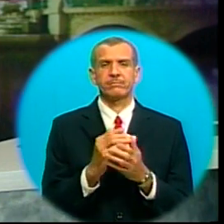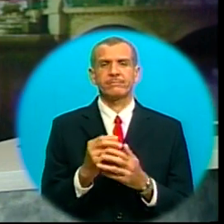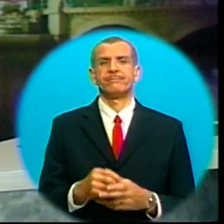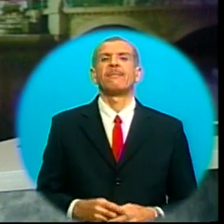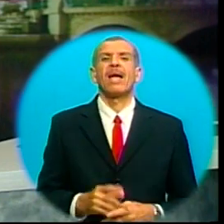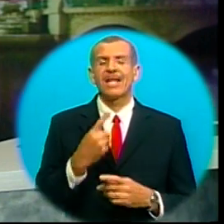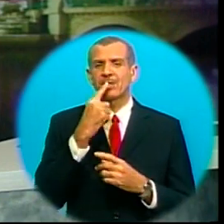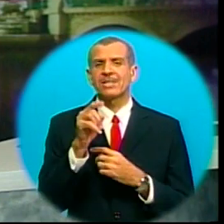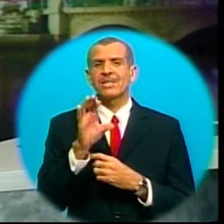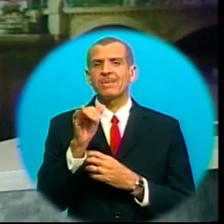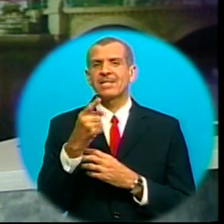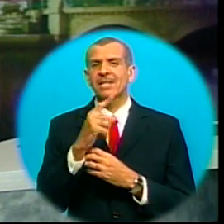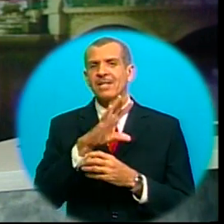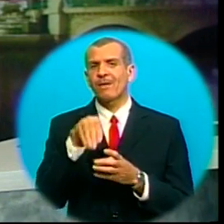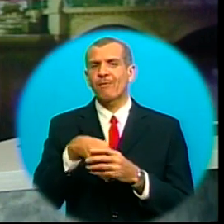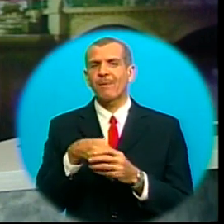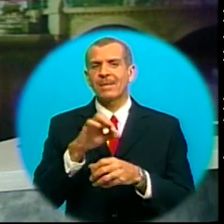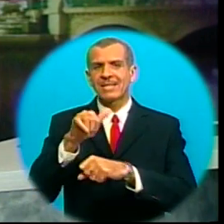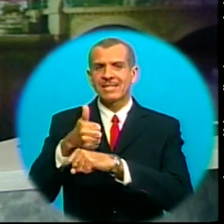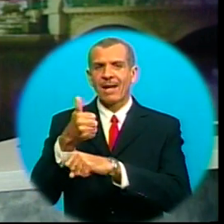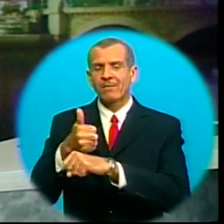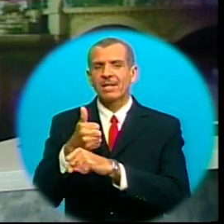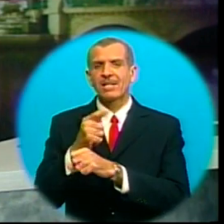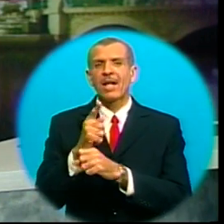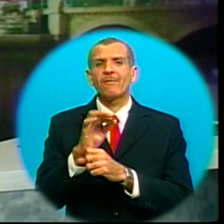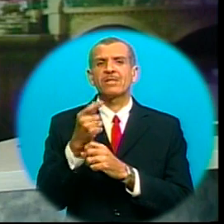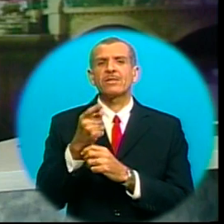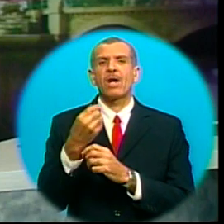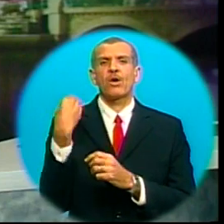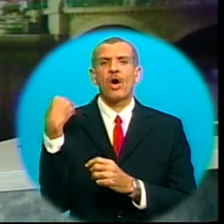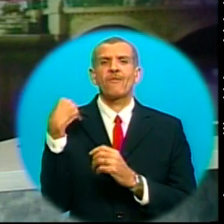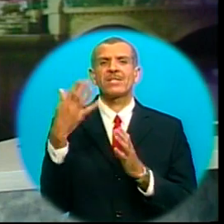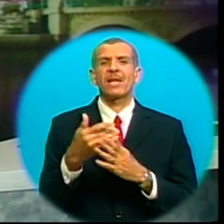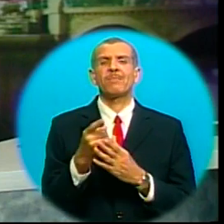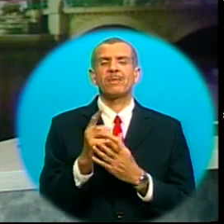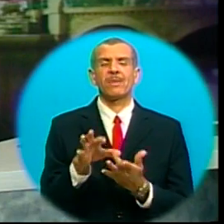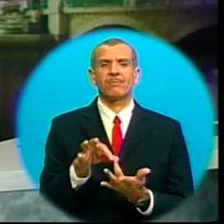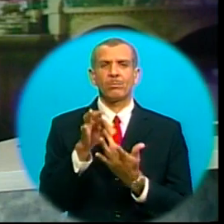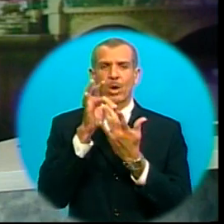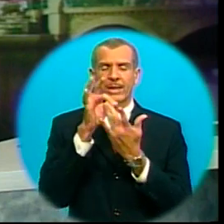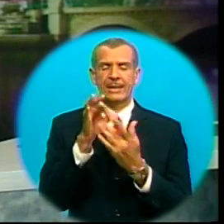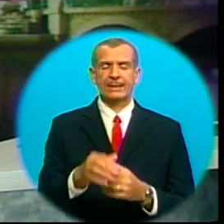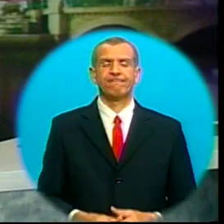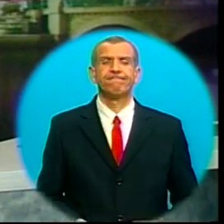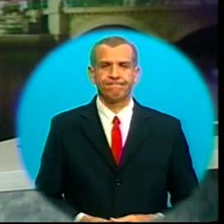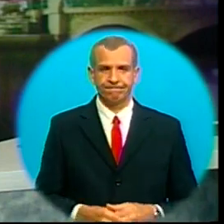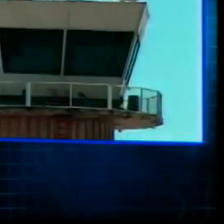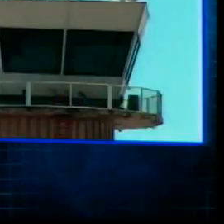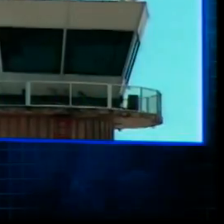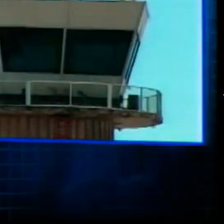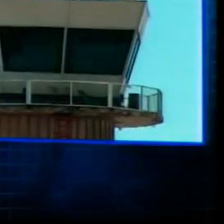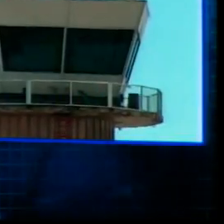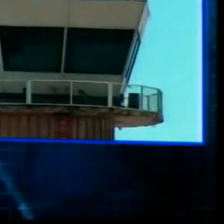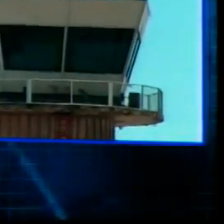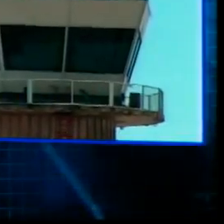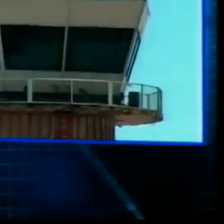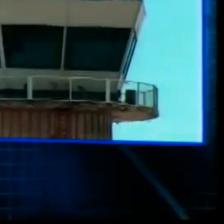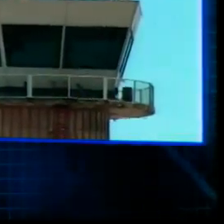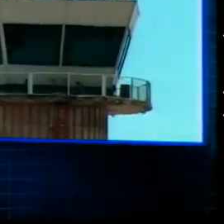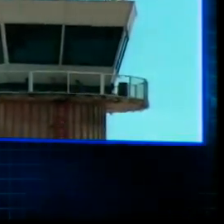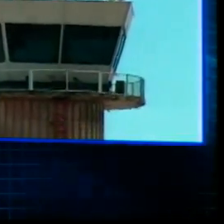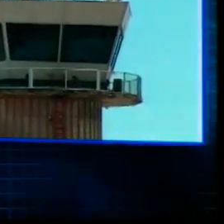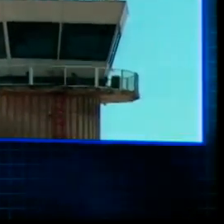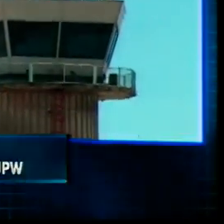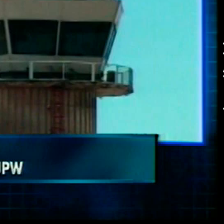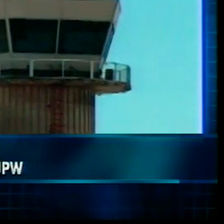CBC News this also involves the establishment of posts so officers can be appointed. I believe that Monday's meeting